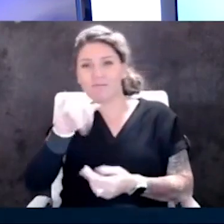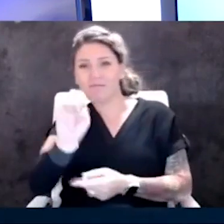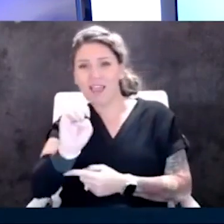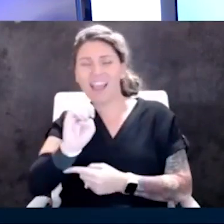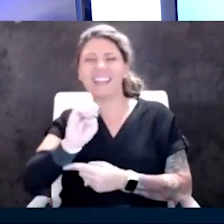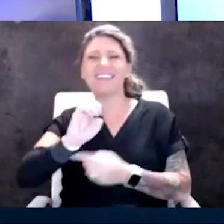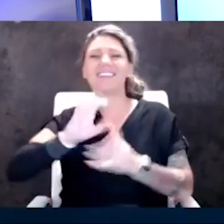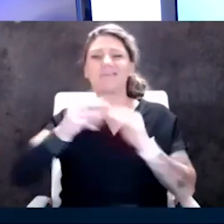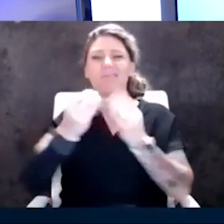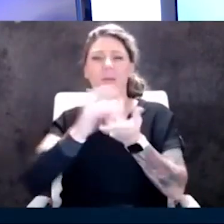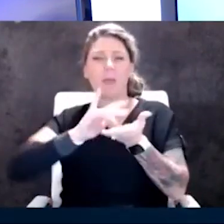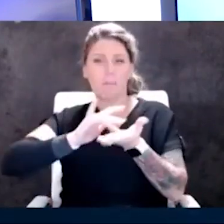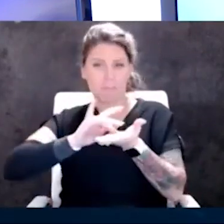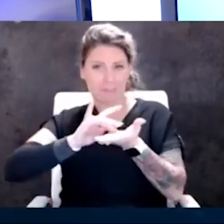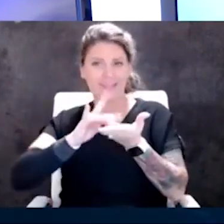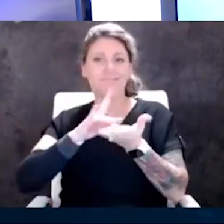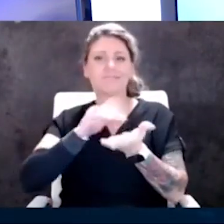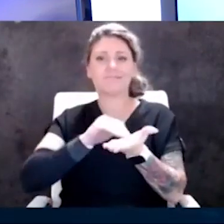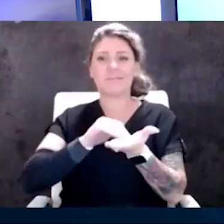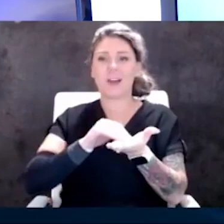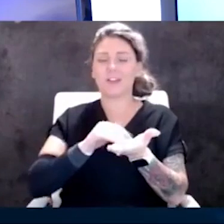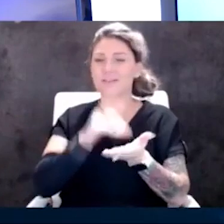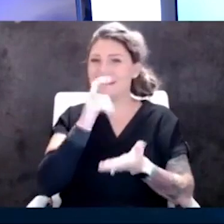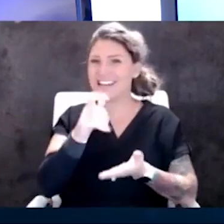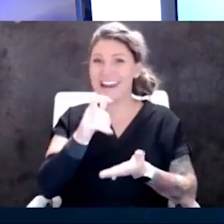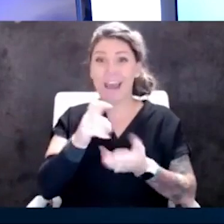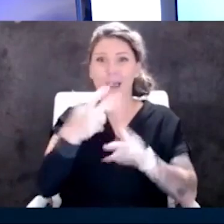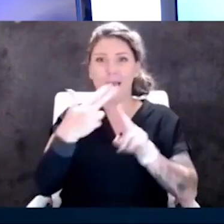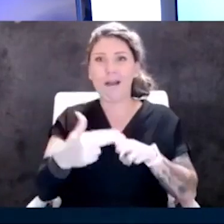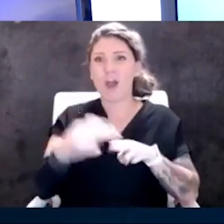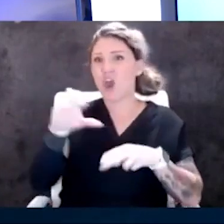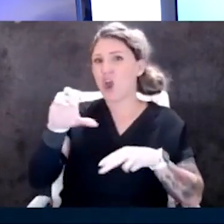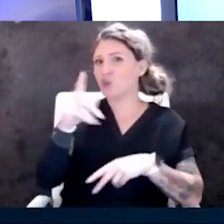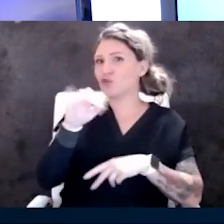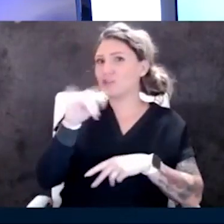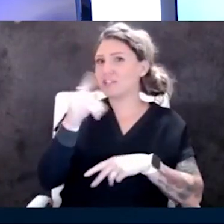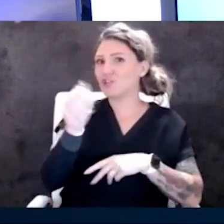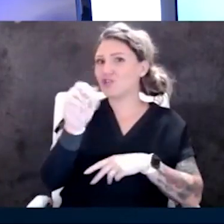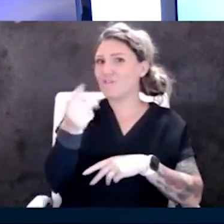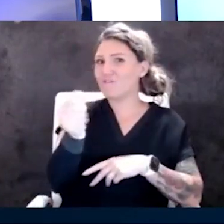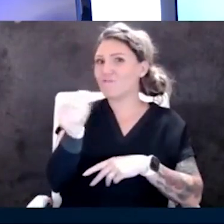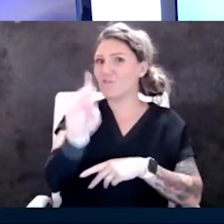Bend. And again, I've not called you Christopher Pike yet. I've not called you Captain. That's impressive.